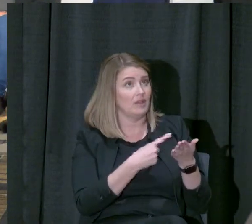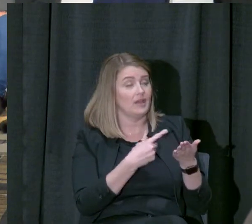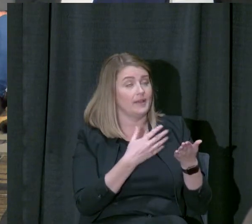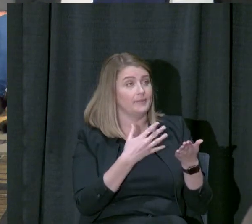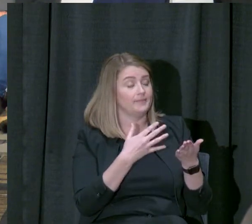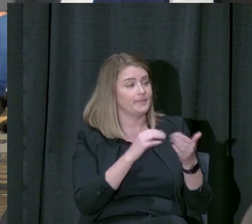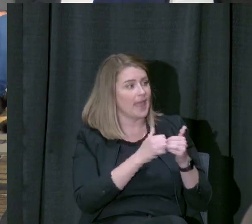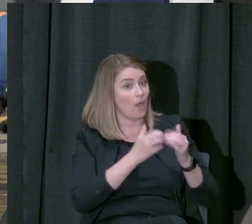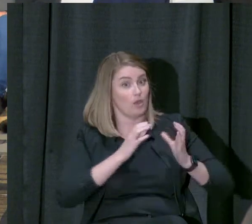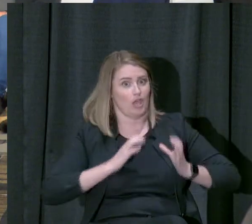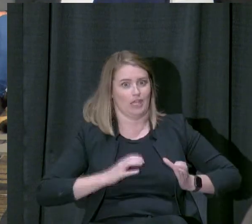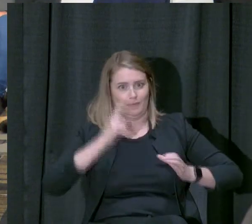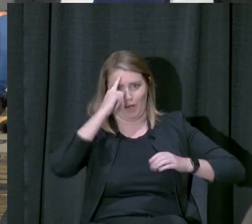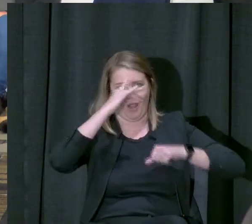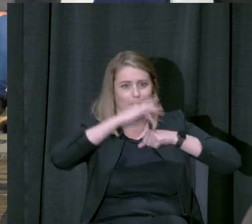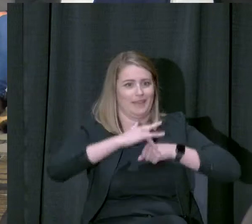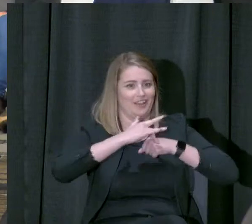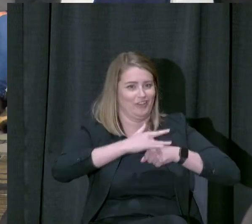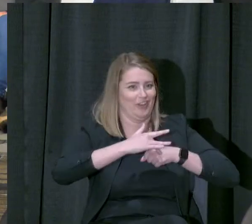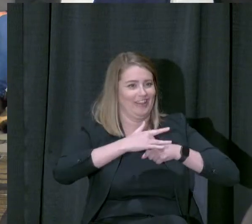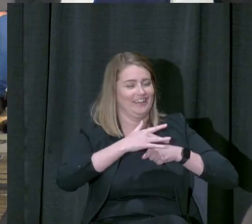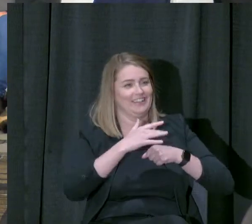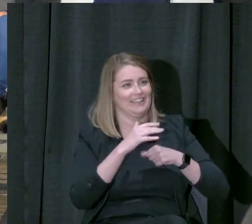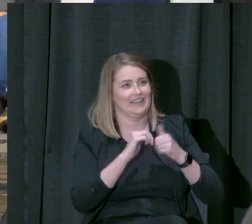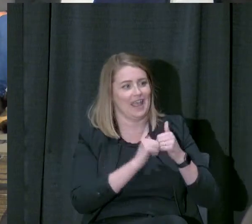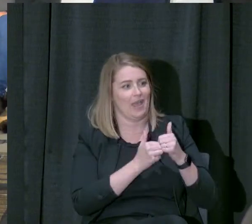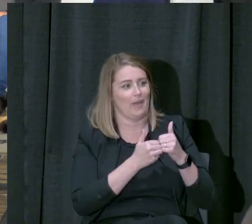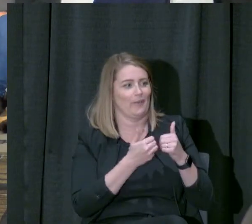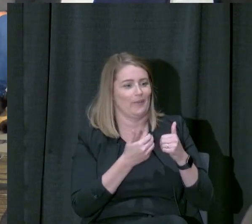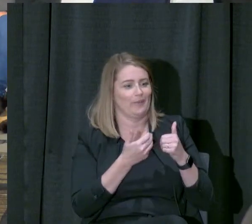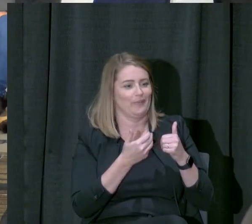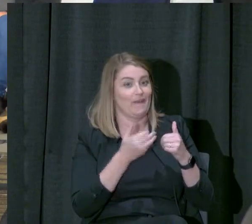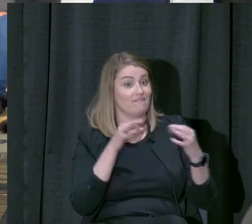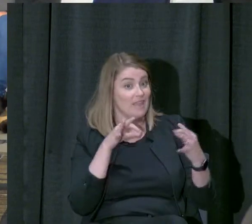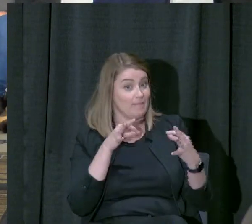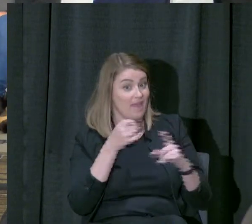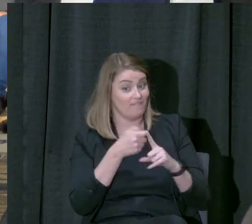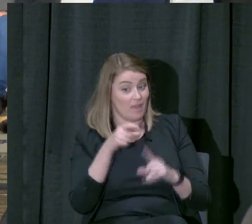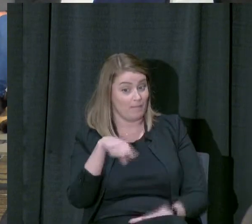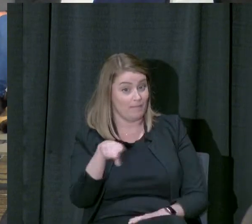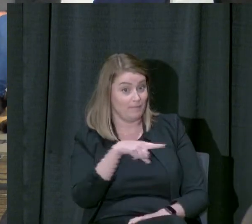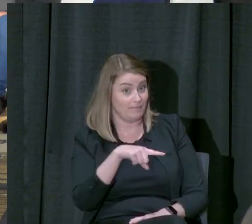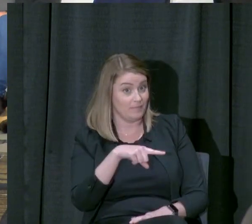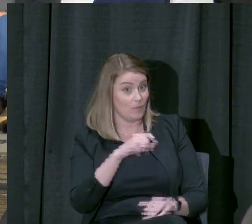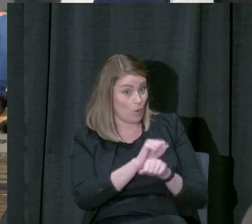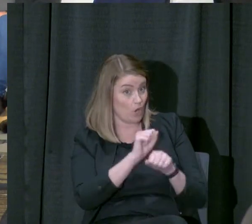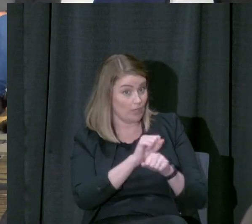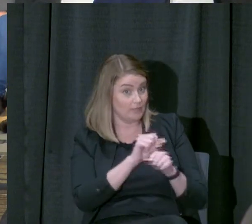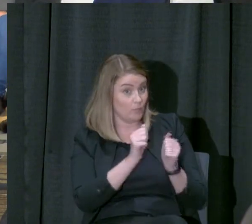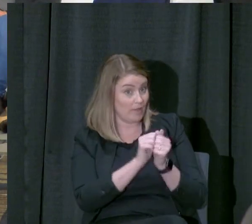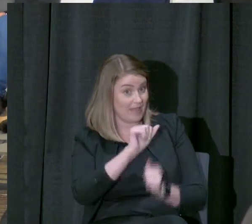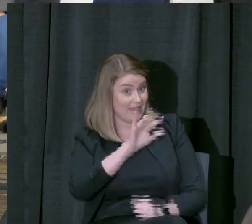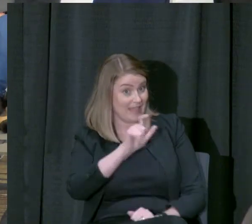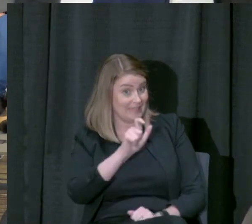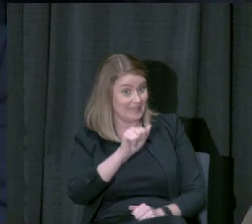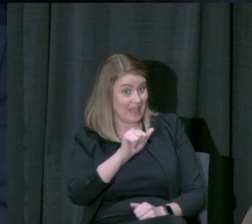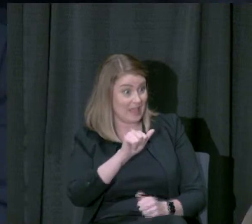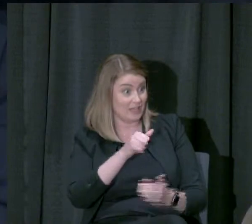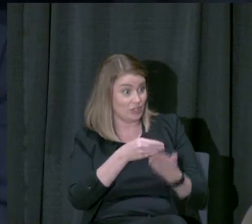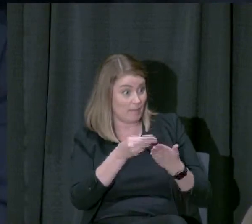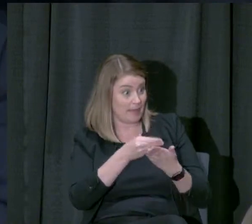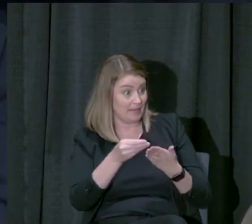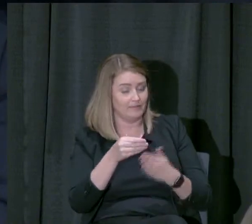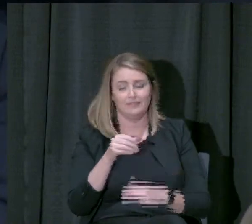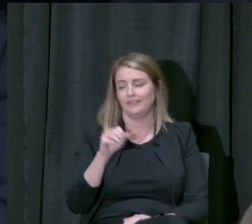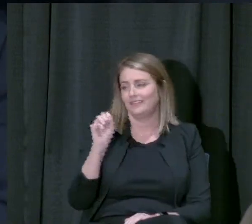how customer obsession and getting feedback from our customers works in Alexa shopping? Yes, and I